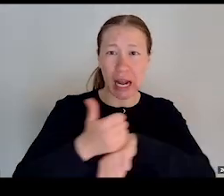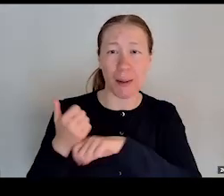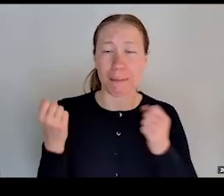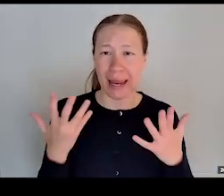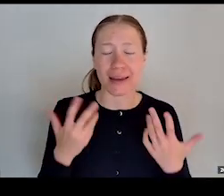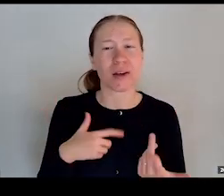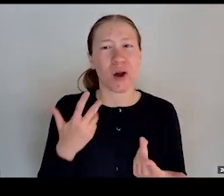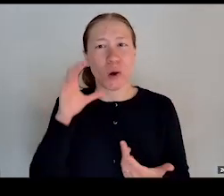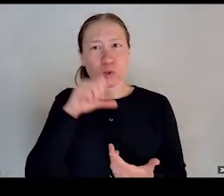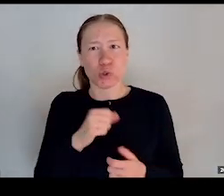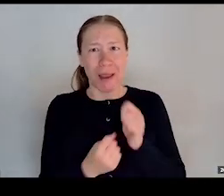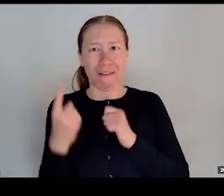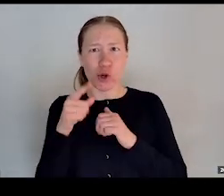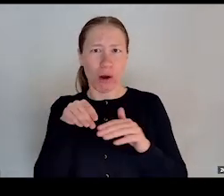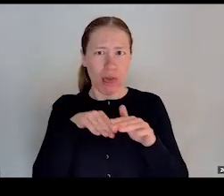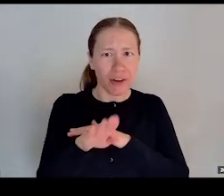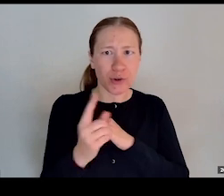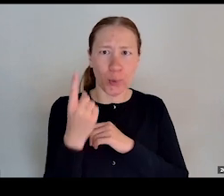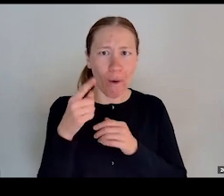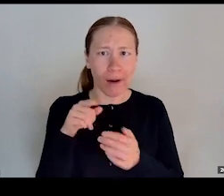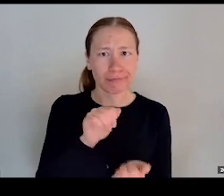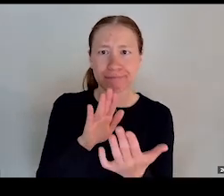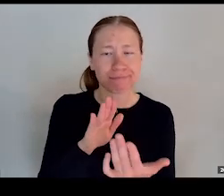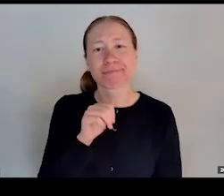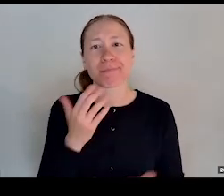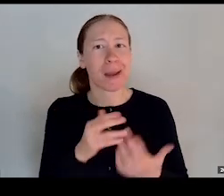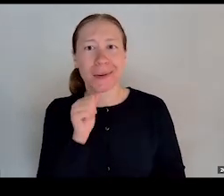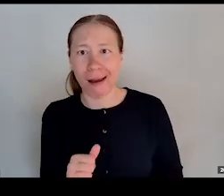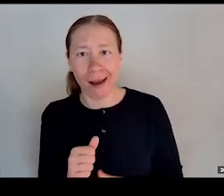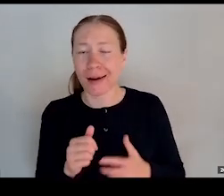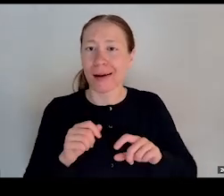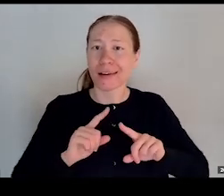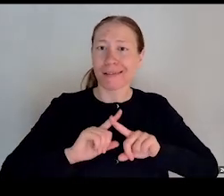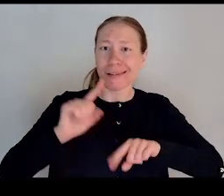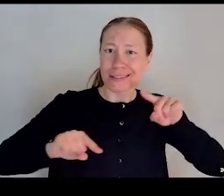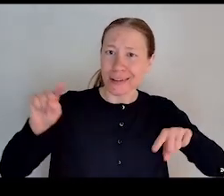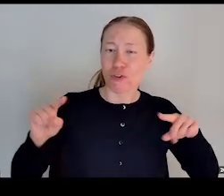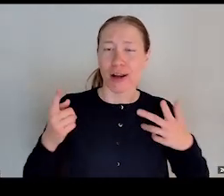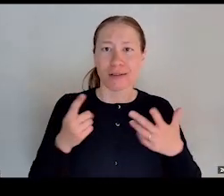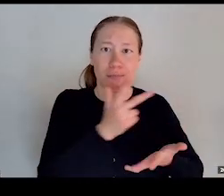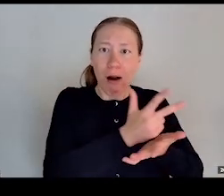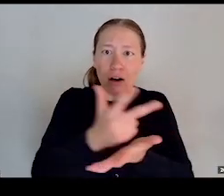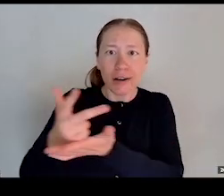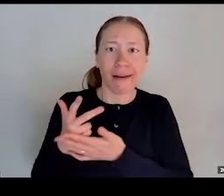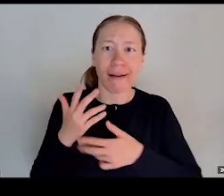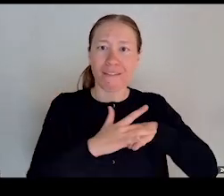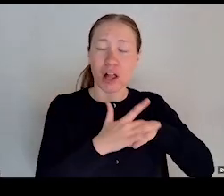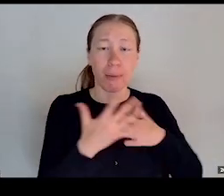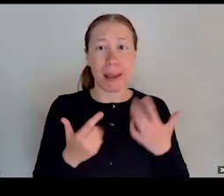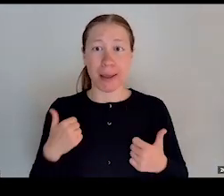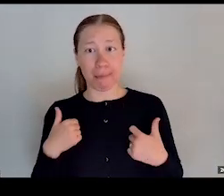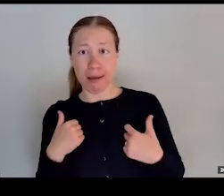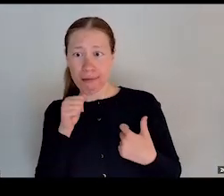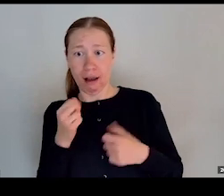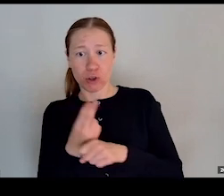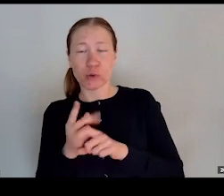main door. There may be alternative routes or accessible routes that are near parking lots that event hosts may not utilize themselves, but